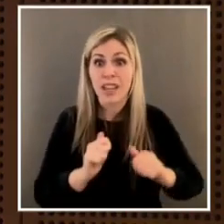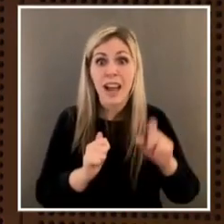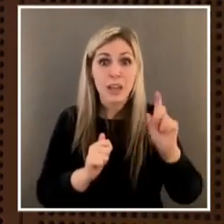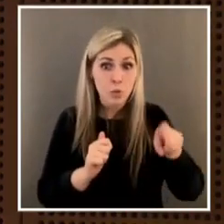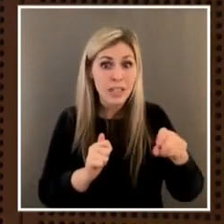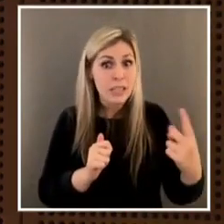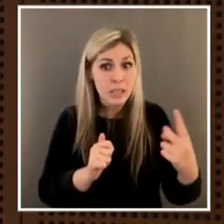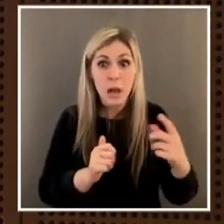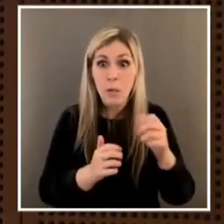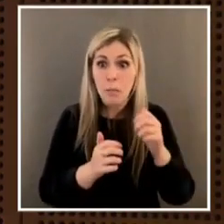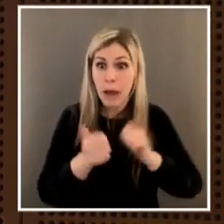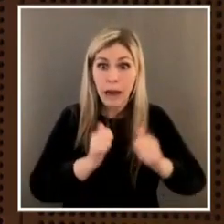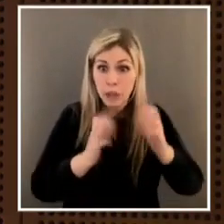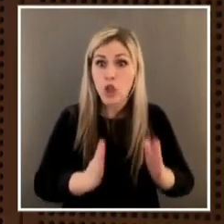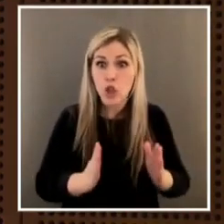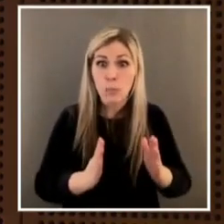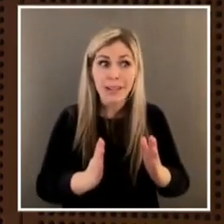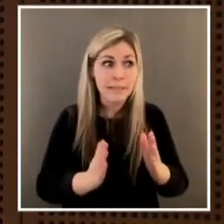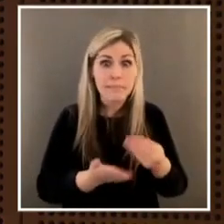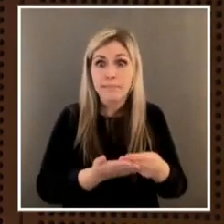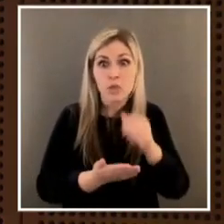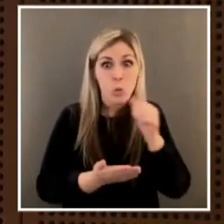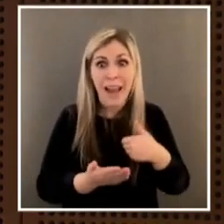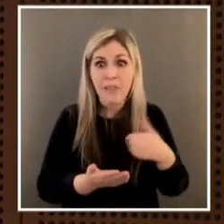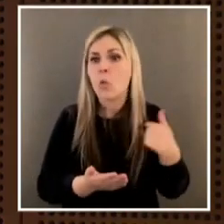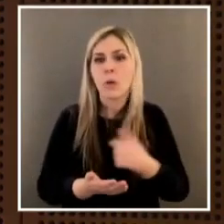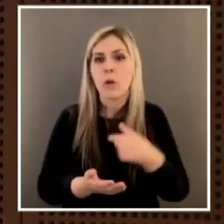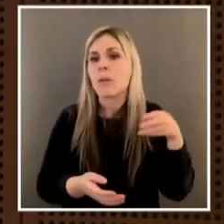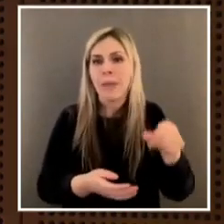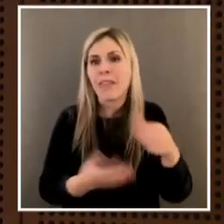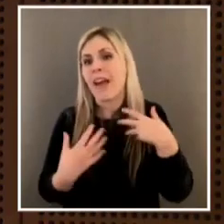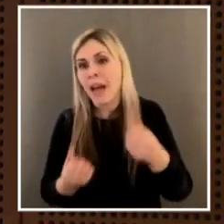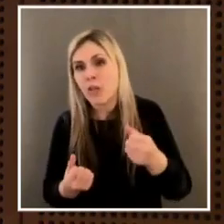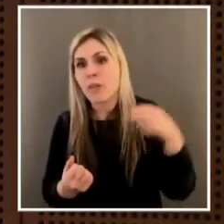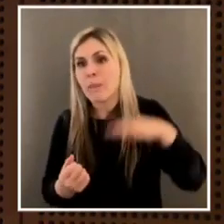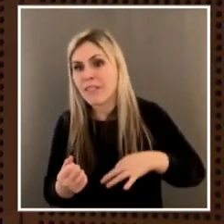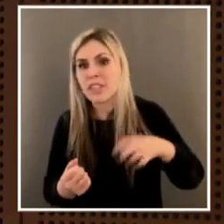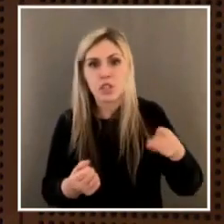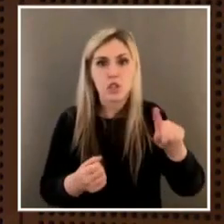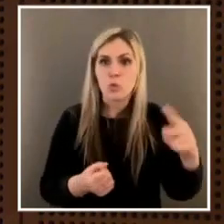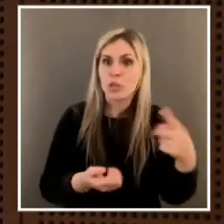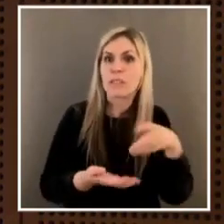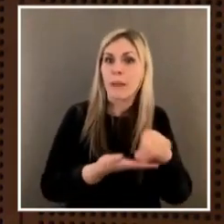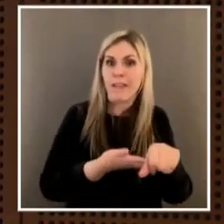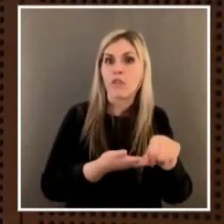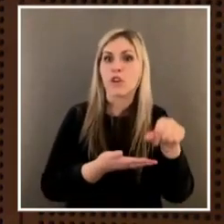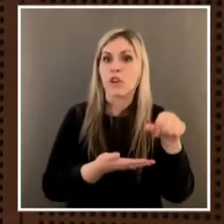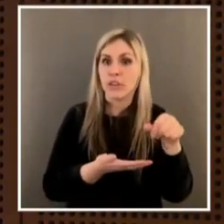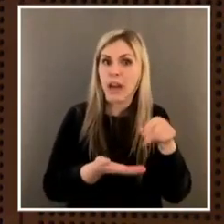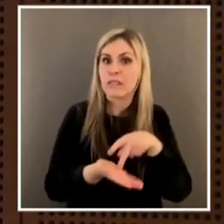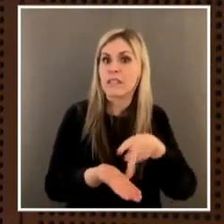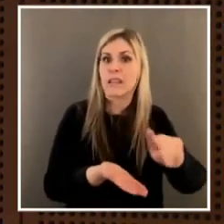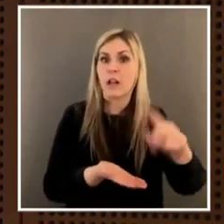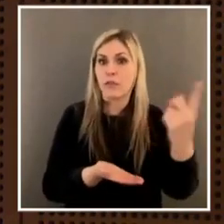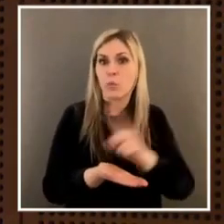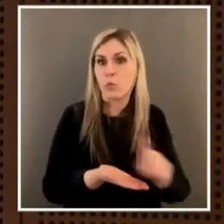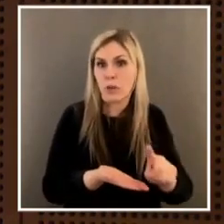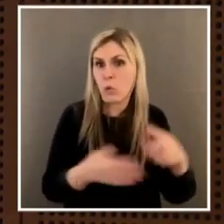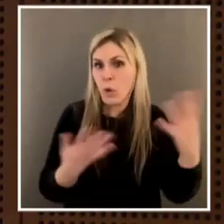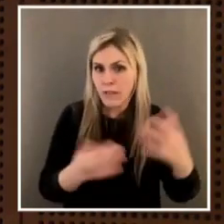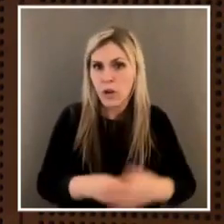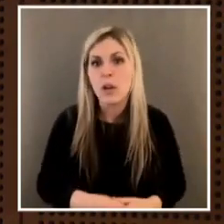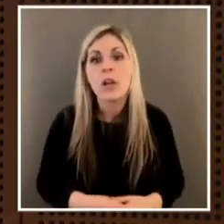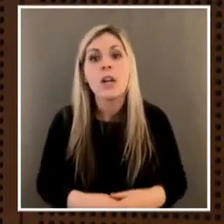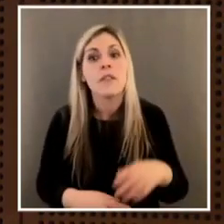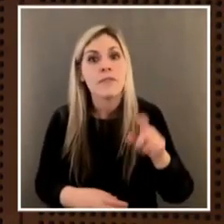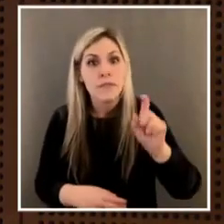budget, we'd pay the health and benefits and you just pay the salary per week. LaShonda, if you needed a designer, I would